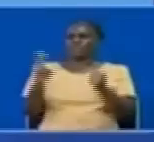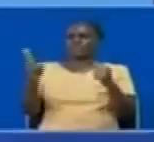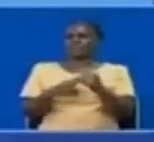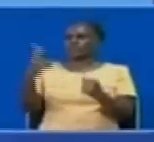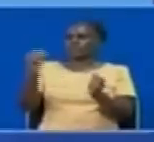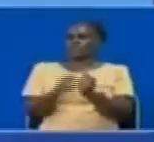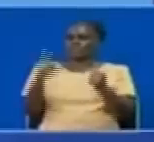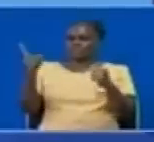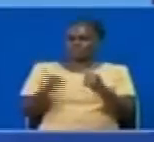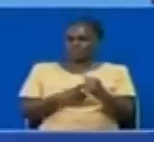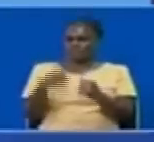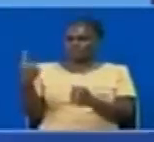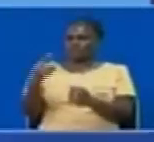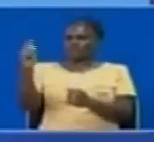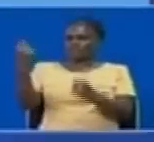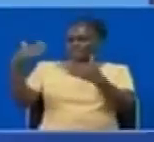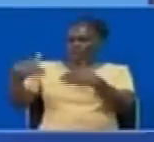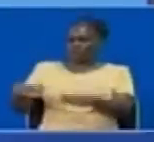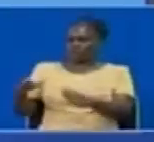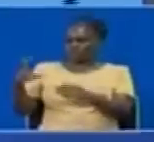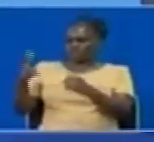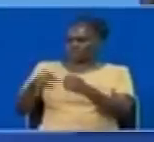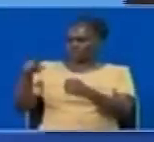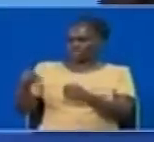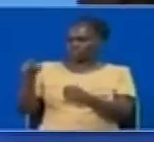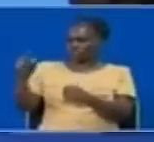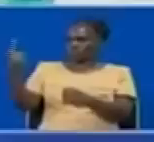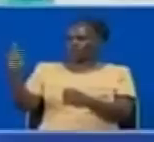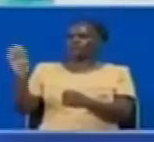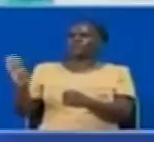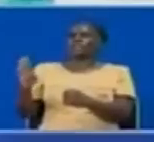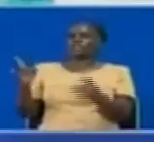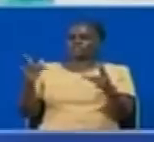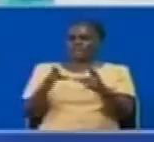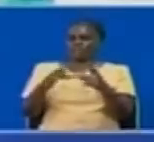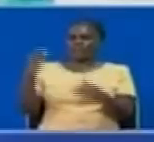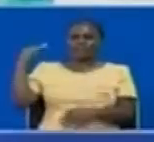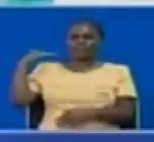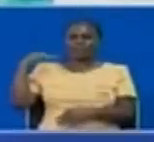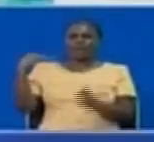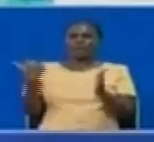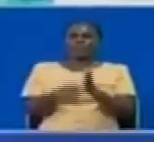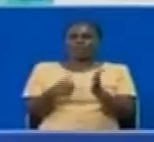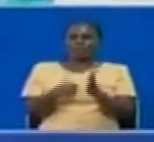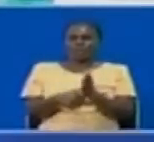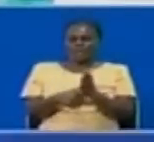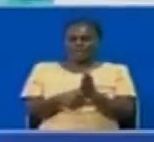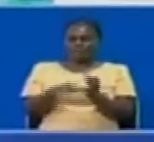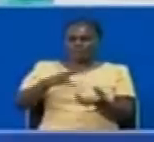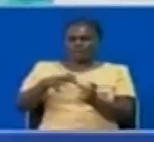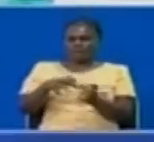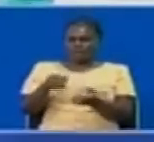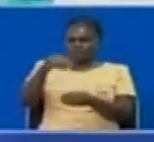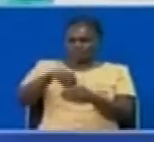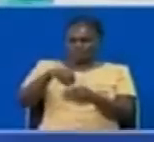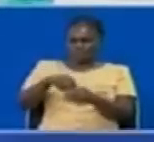2016 alone, Kenya lost 17.1 billion shillings to cybercrime, a problem compounded by low investment in